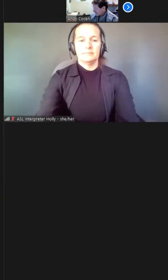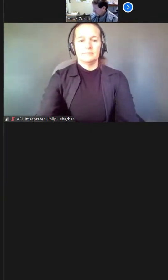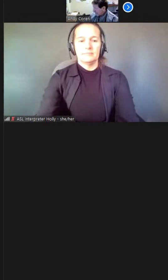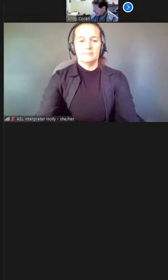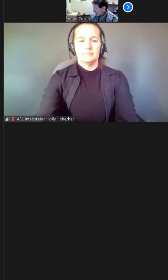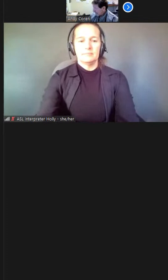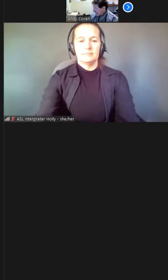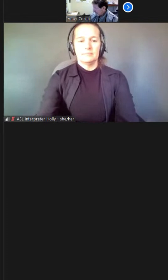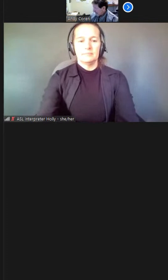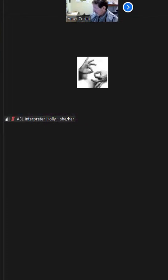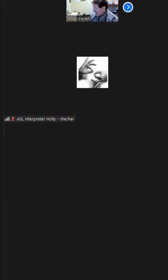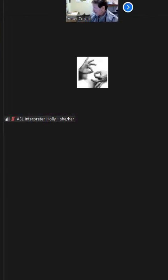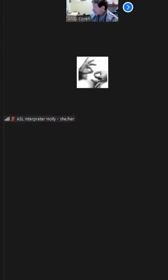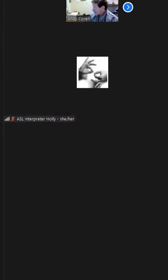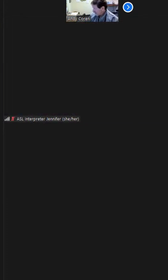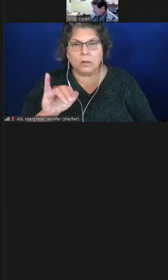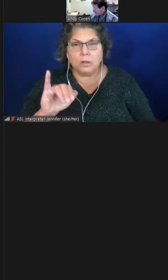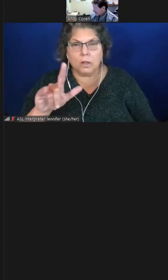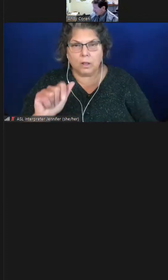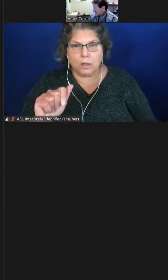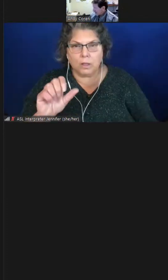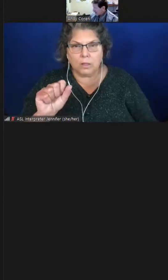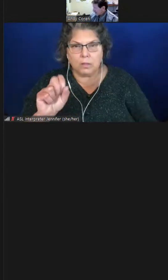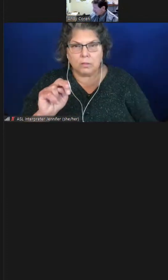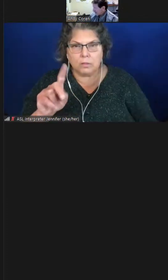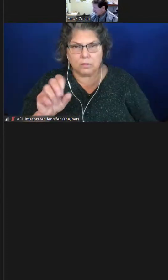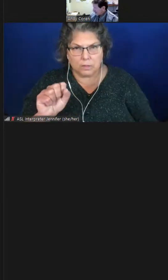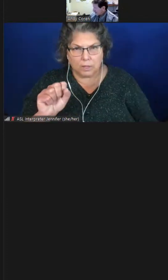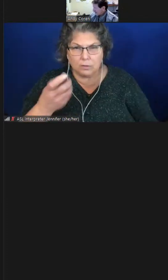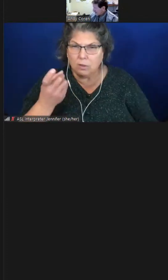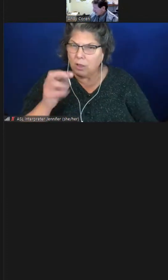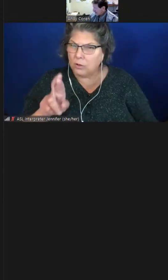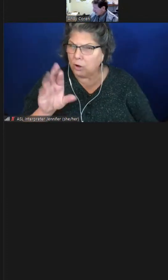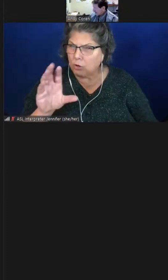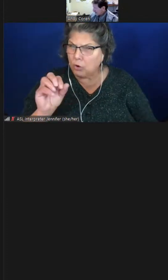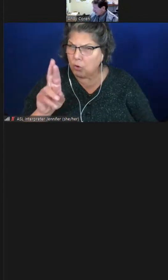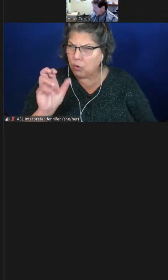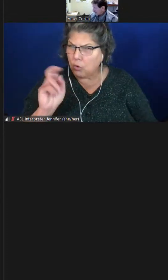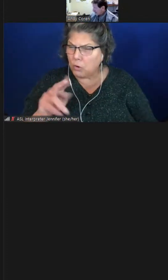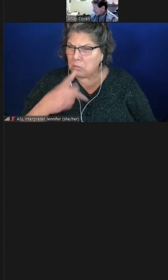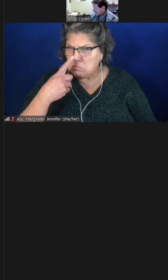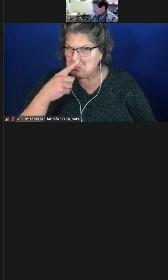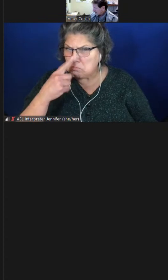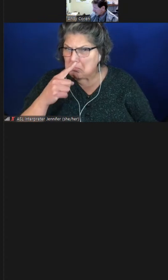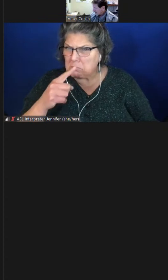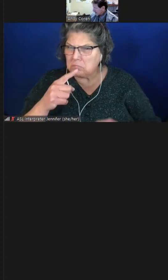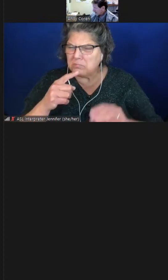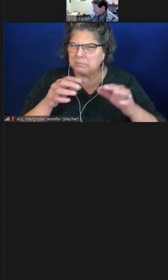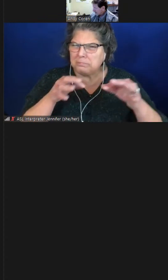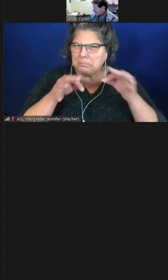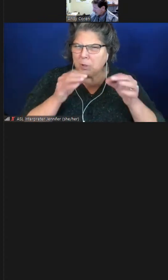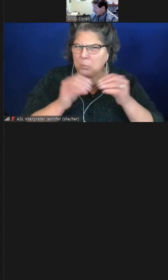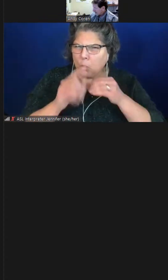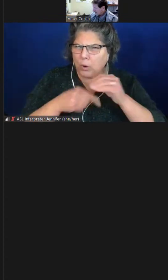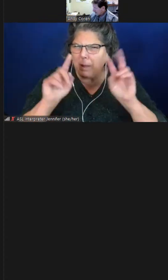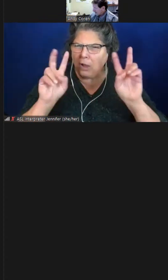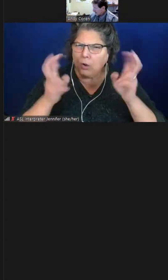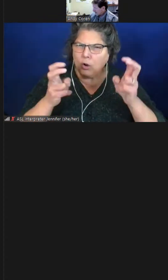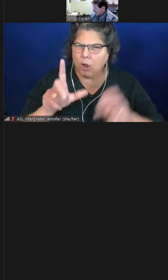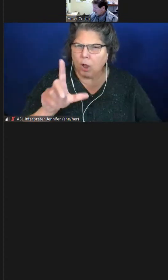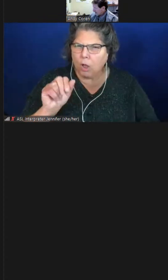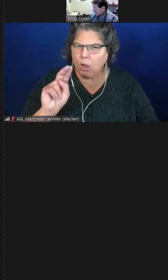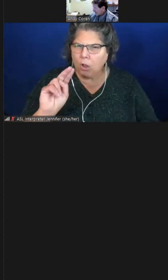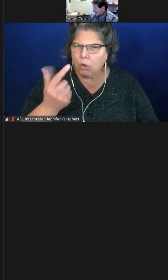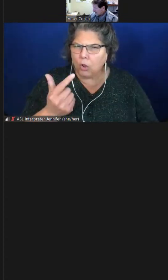Hello, this is Danella Sands. Dr. Coren, I want to know if you can go more into the long haul symptoms. We've heard from a lot